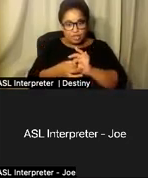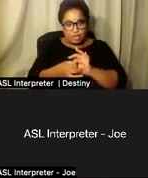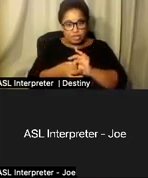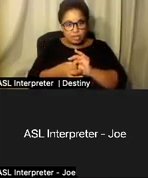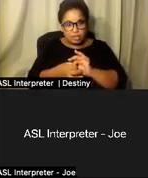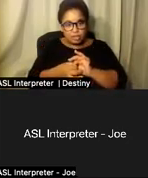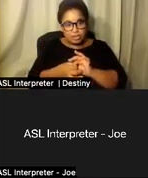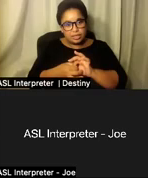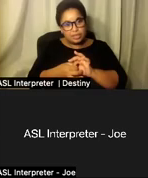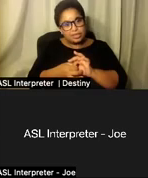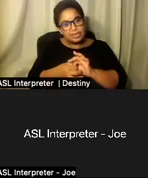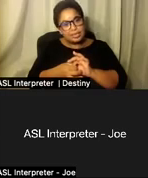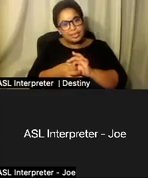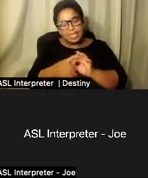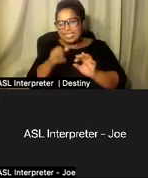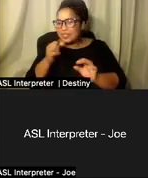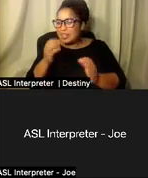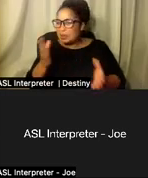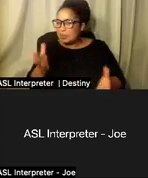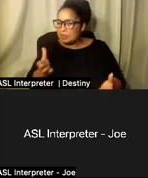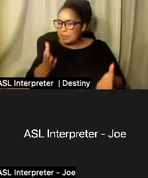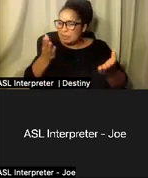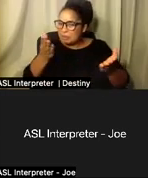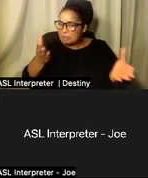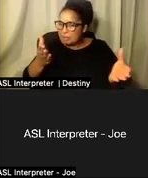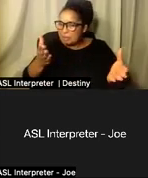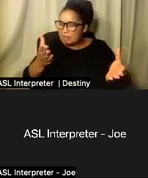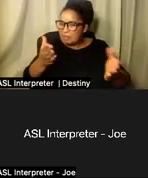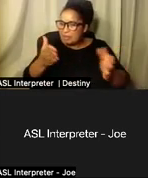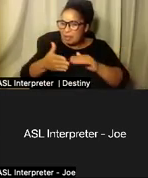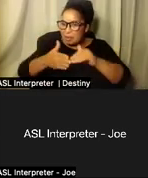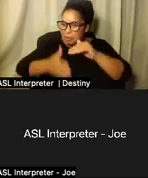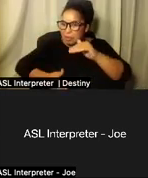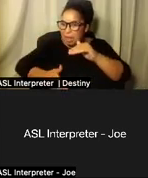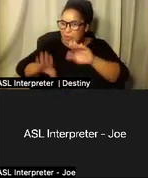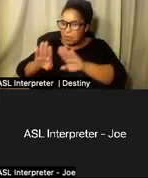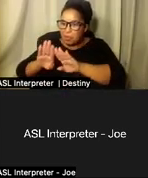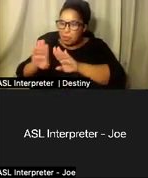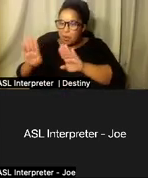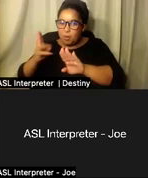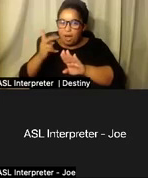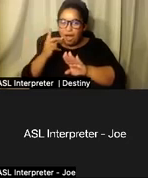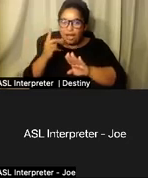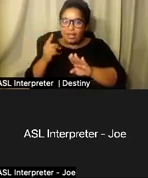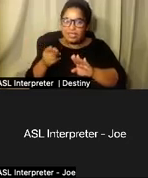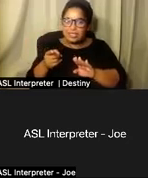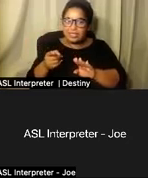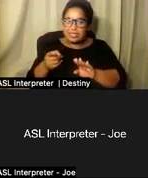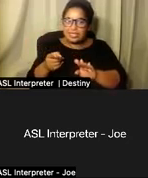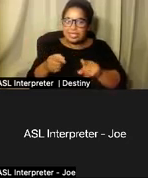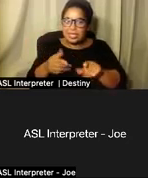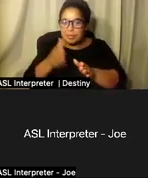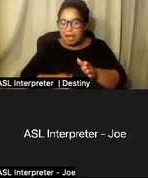So I wouldn't recommend attaching it to the back. It's not going to have the strongest bond because the back of this cabinet itself